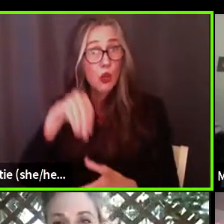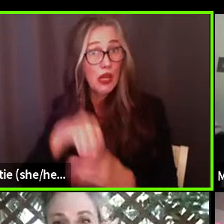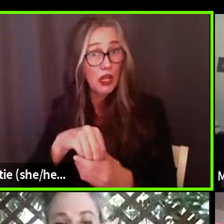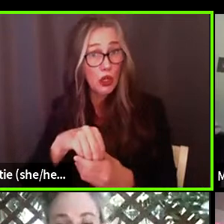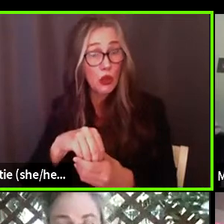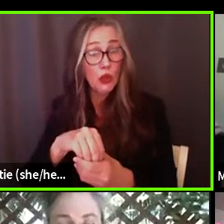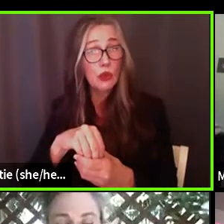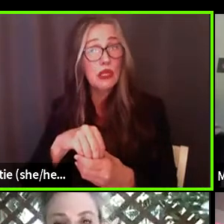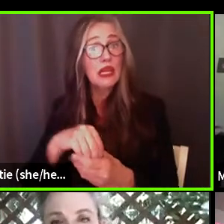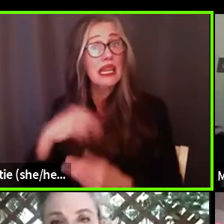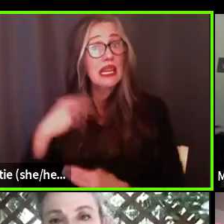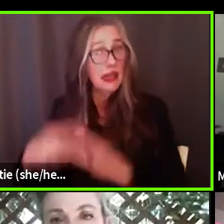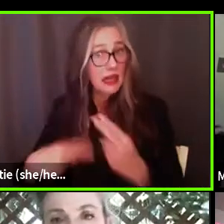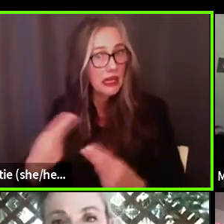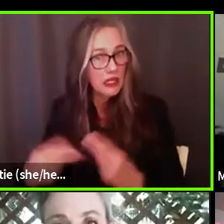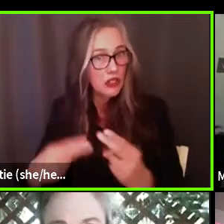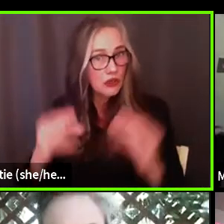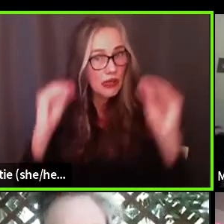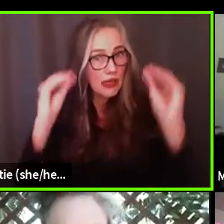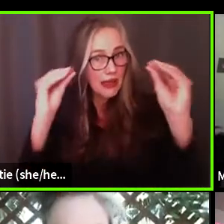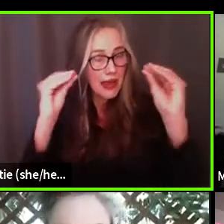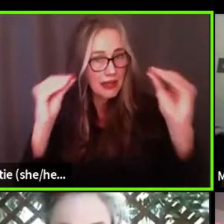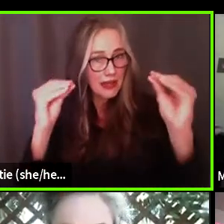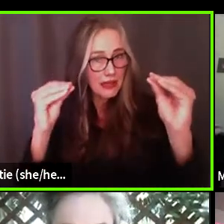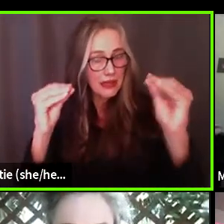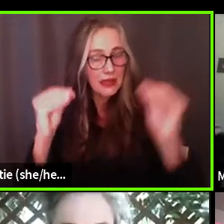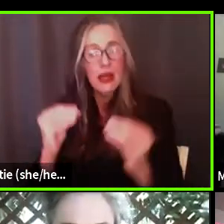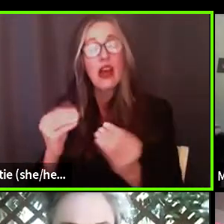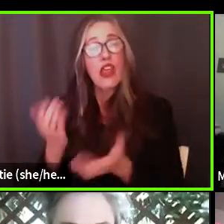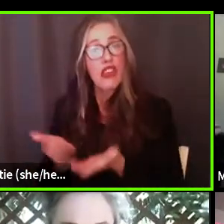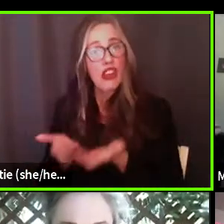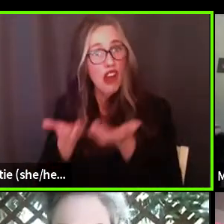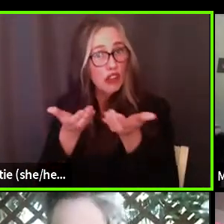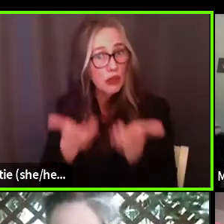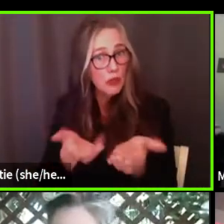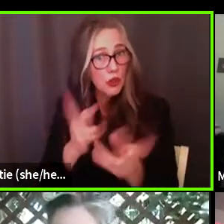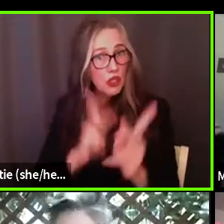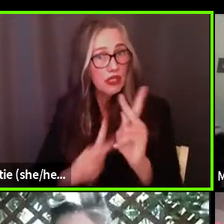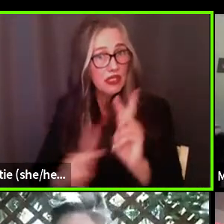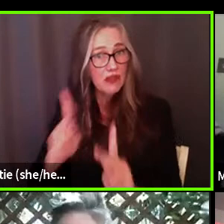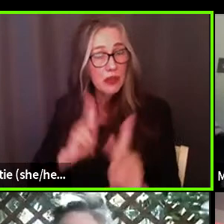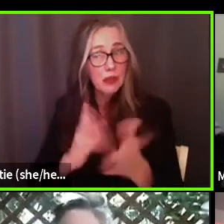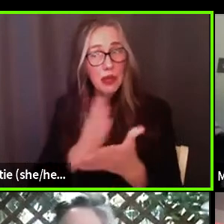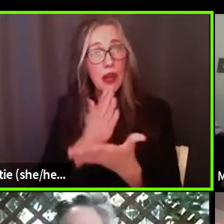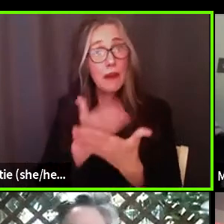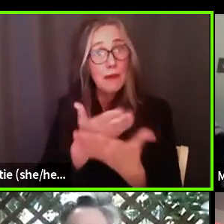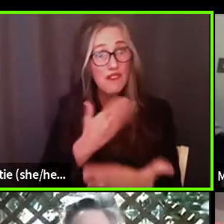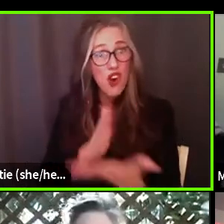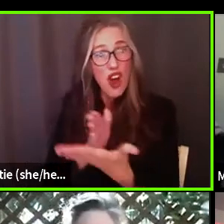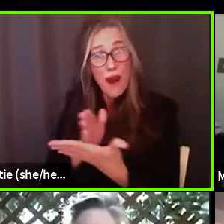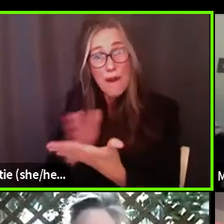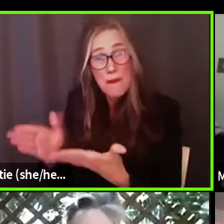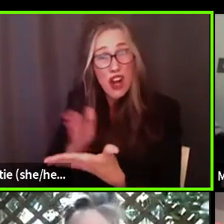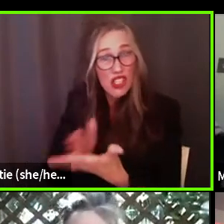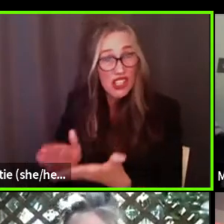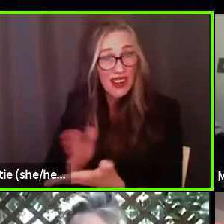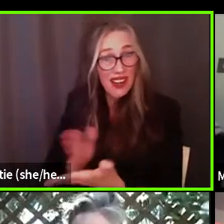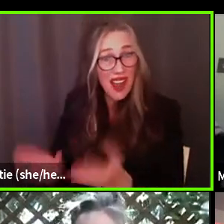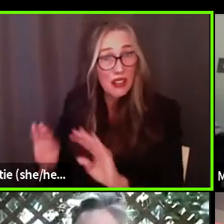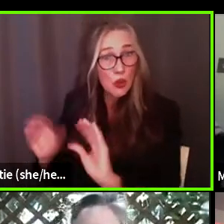groups and the intent was to modify that statute to specifically include